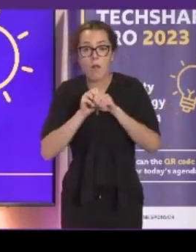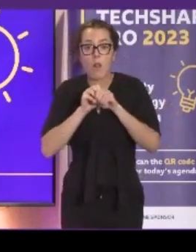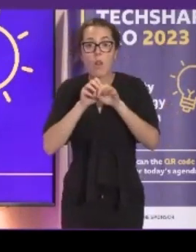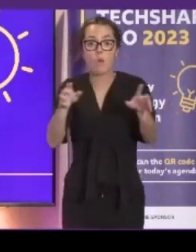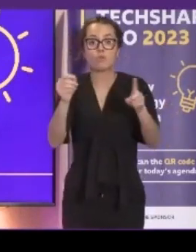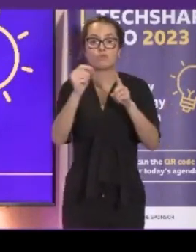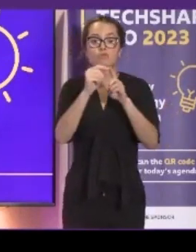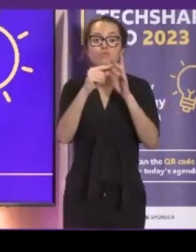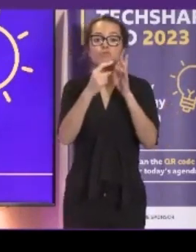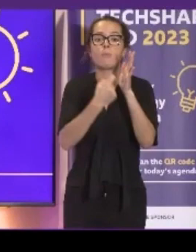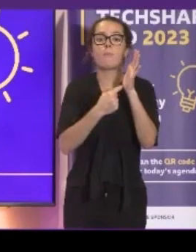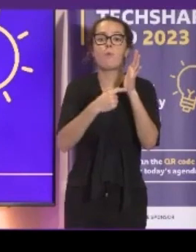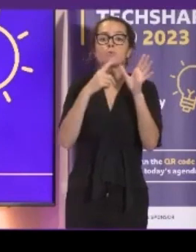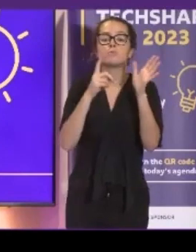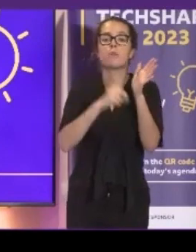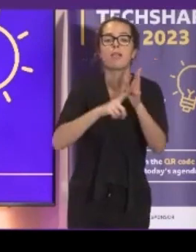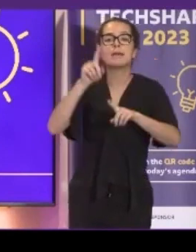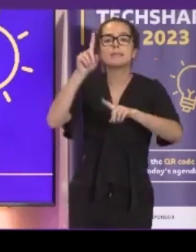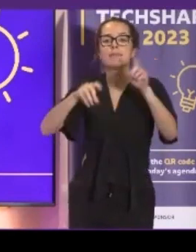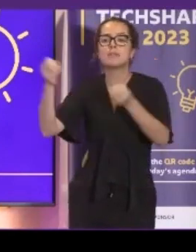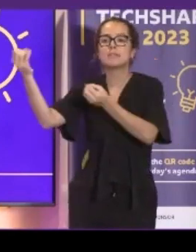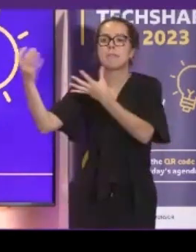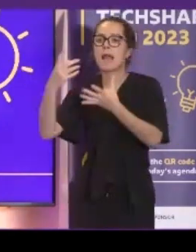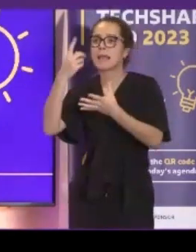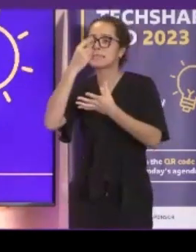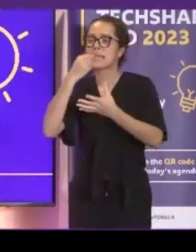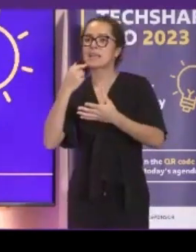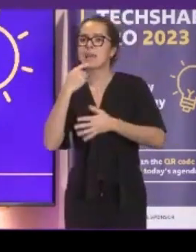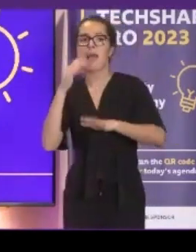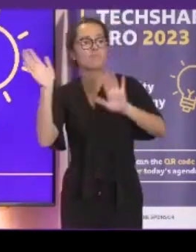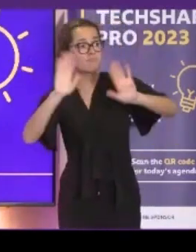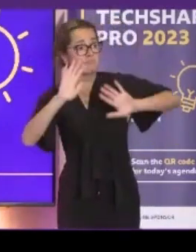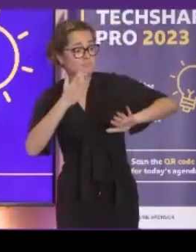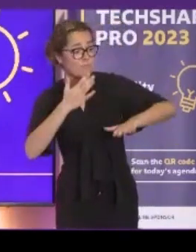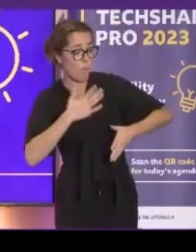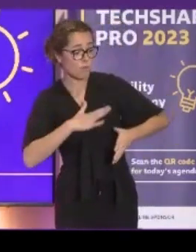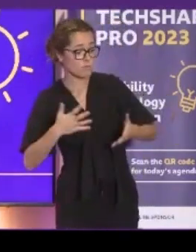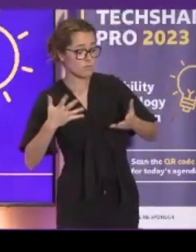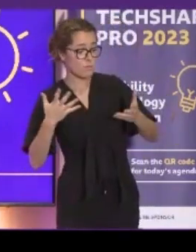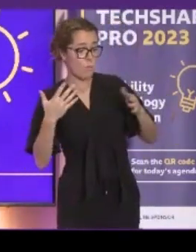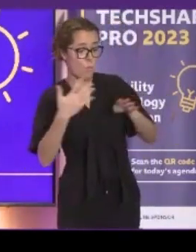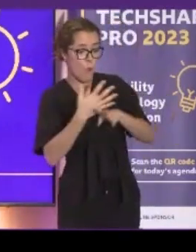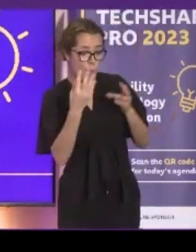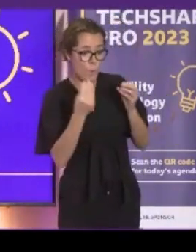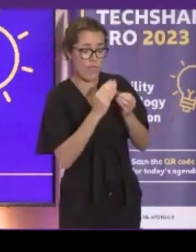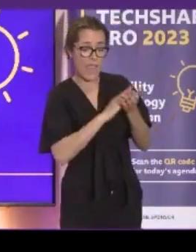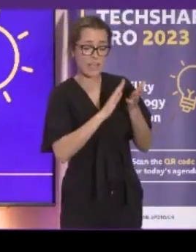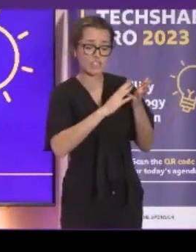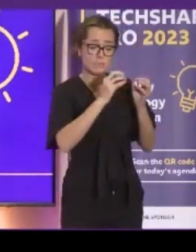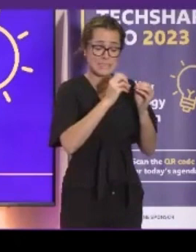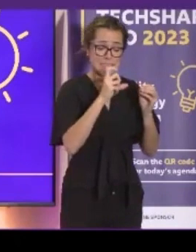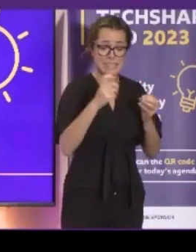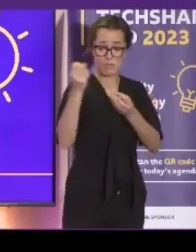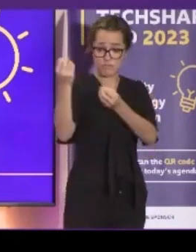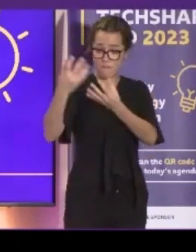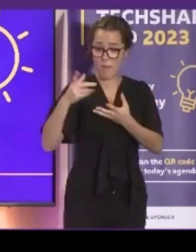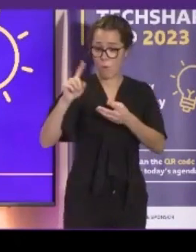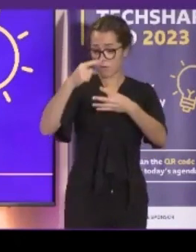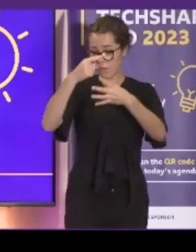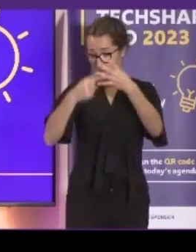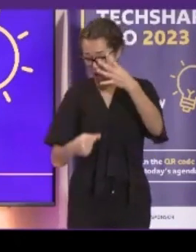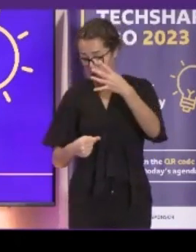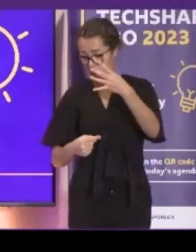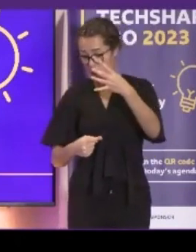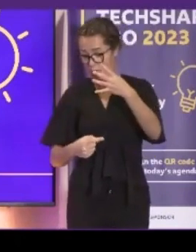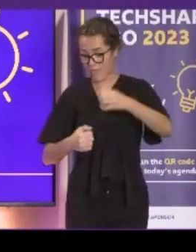diverse suppliers can sign up and tell us, hey, we would love to do business with you. This is what I can provide for you, and we can then take that on from a commercial